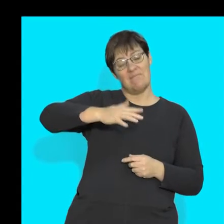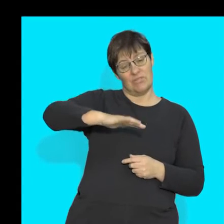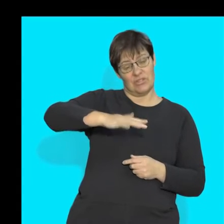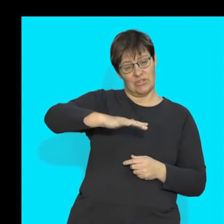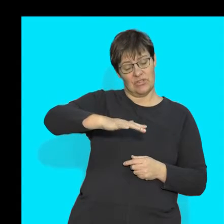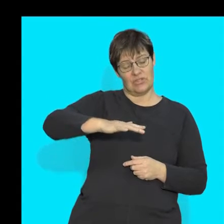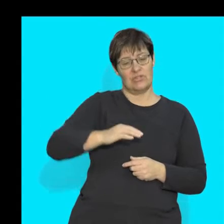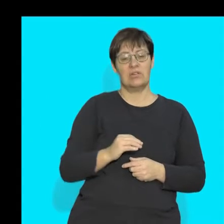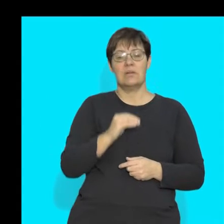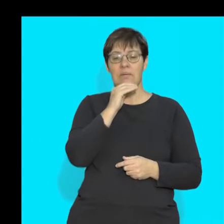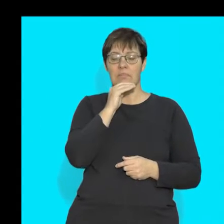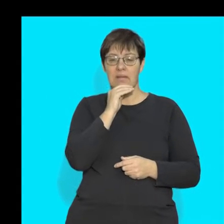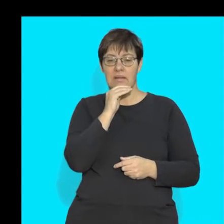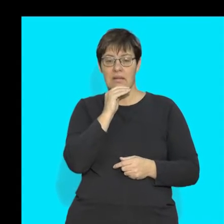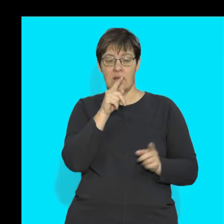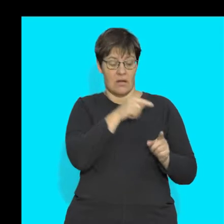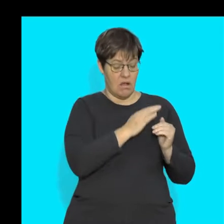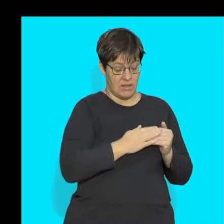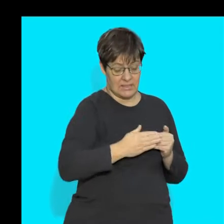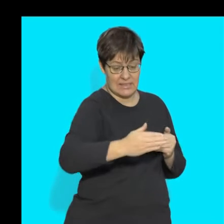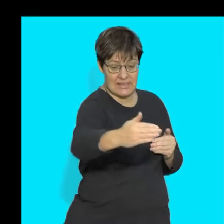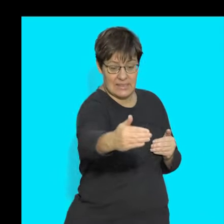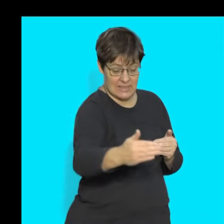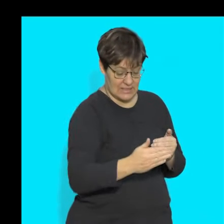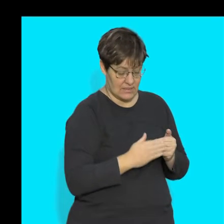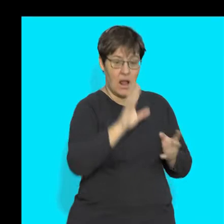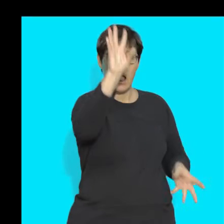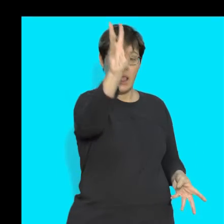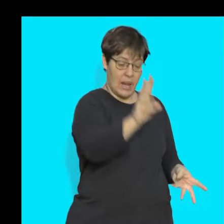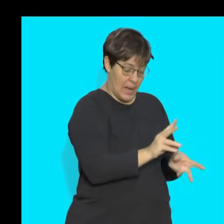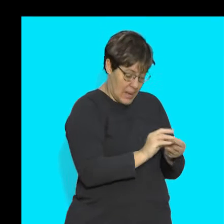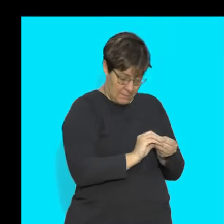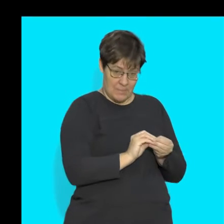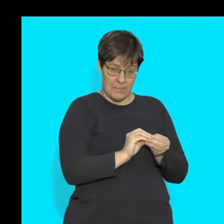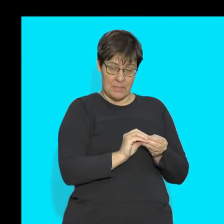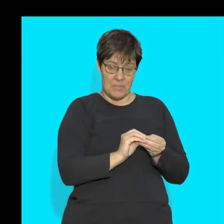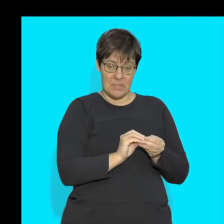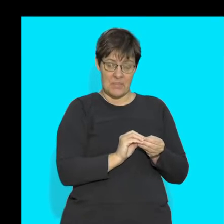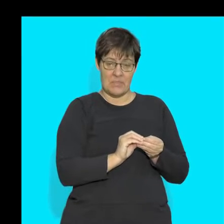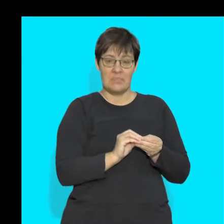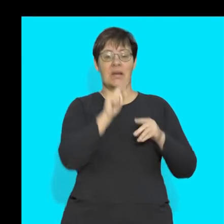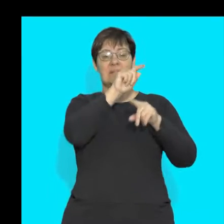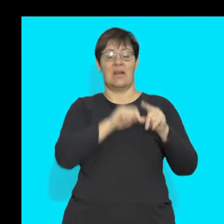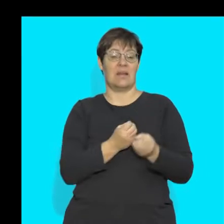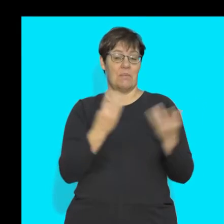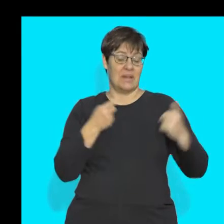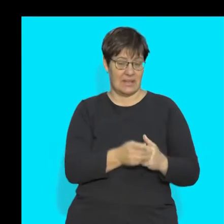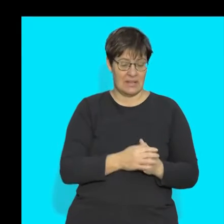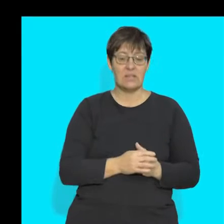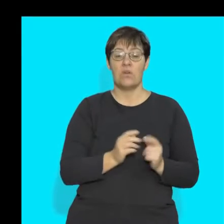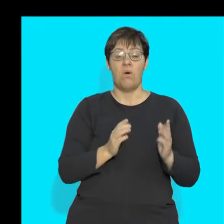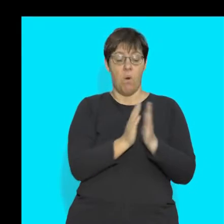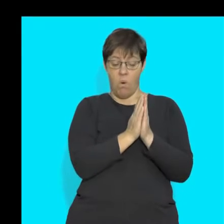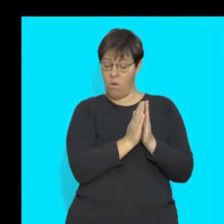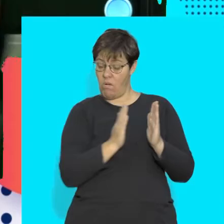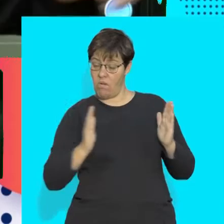Average means it's the rate at which the total distance is covered. So average means